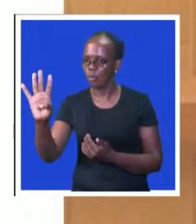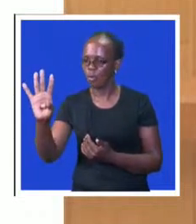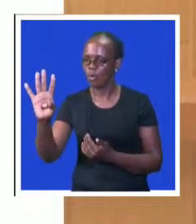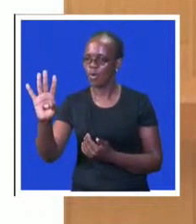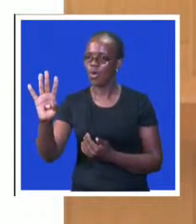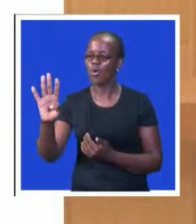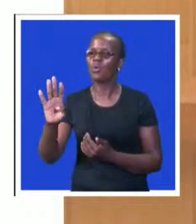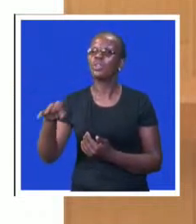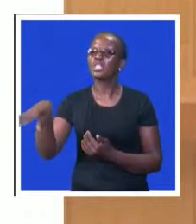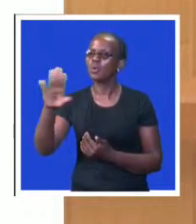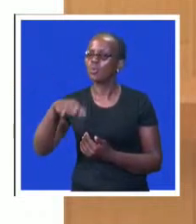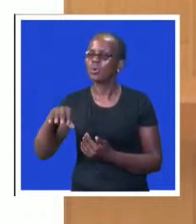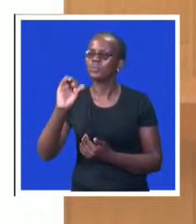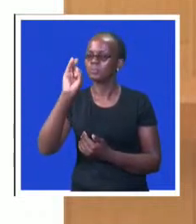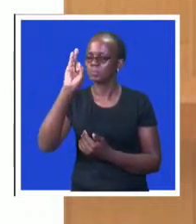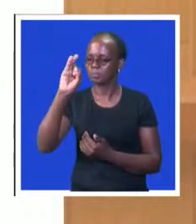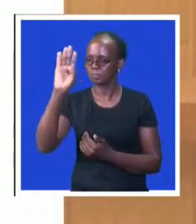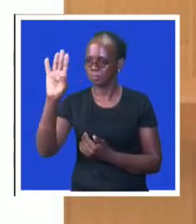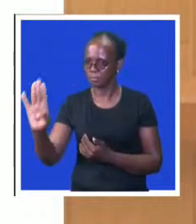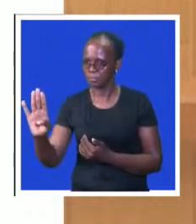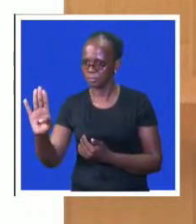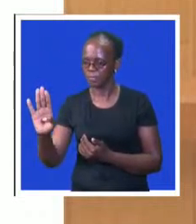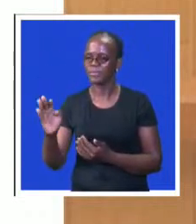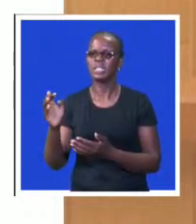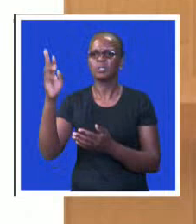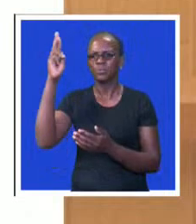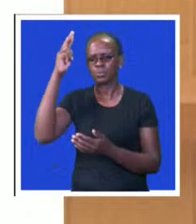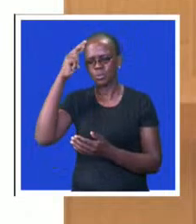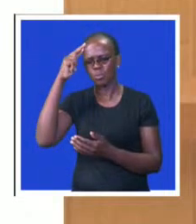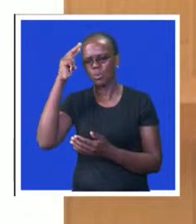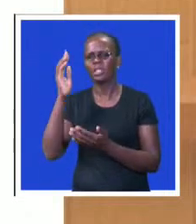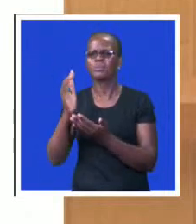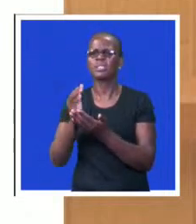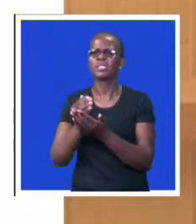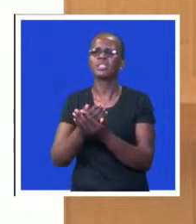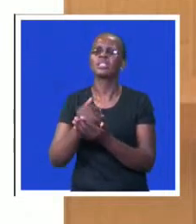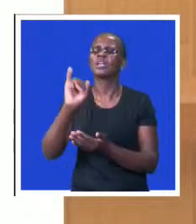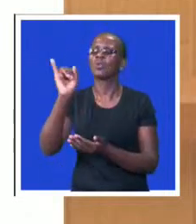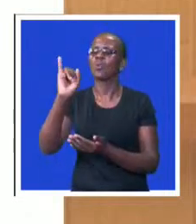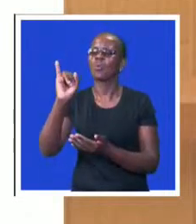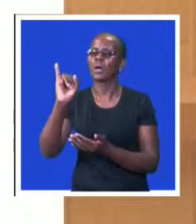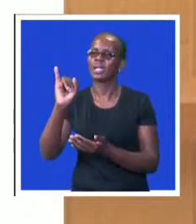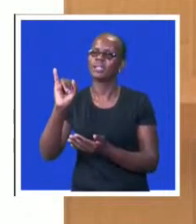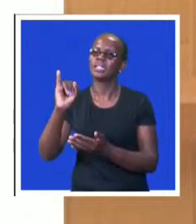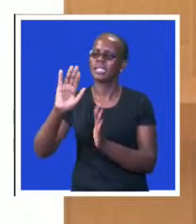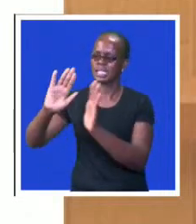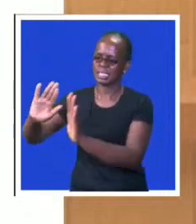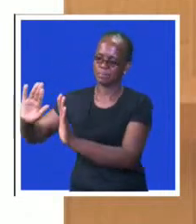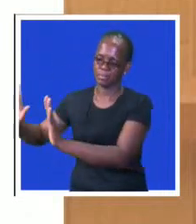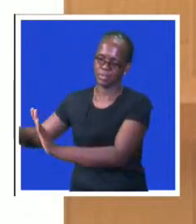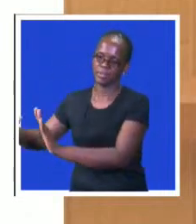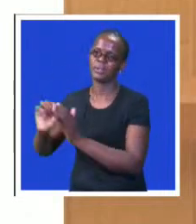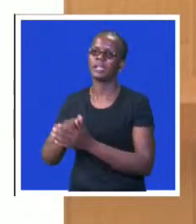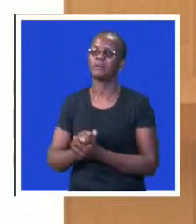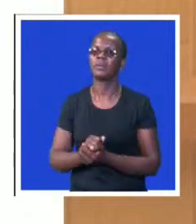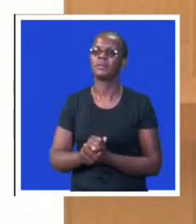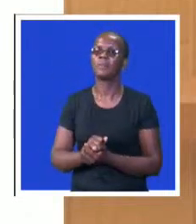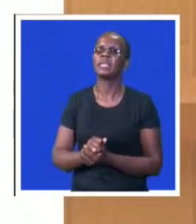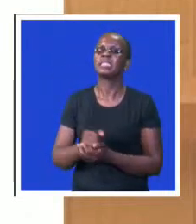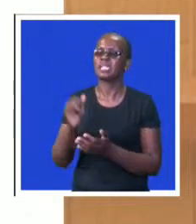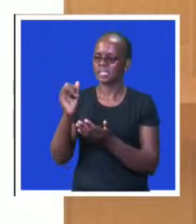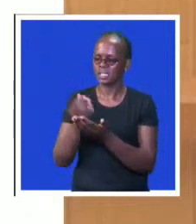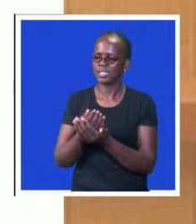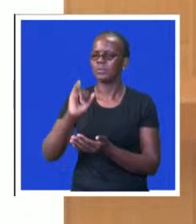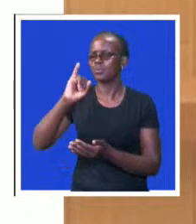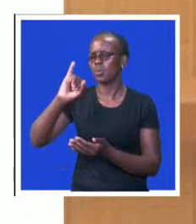we have a 1 that we came with from the cents. Now we are going to take our 1 and add it to the 24, which